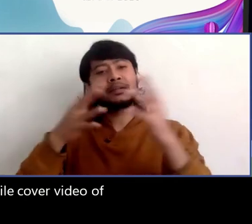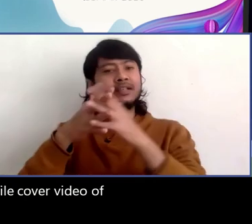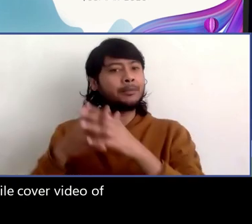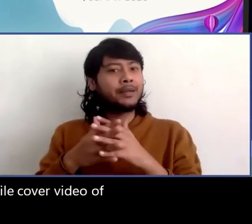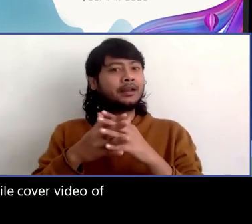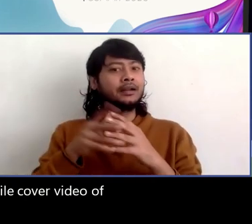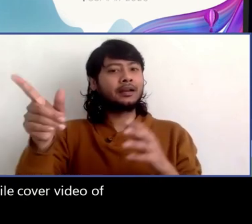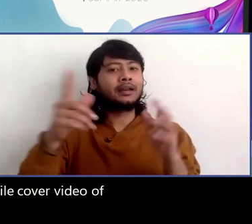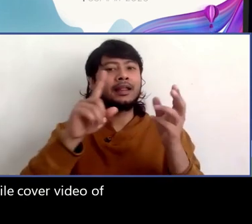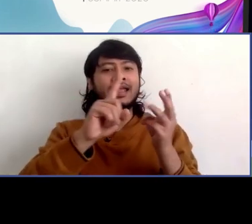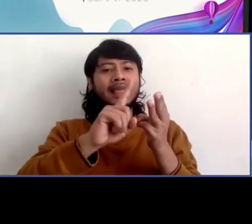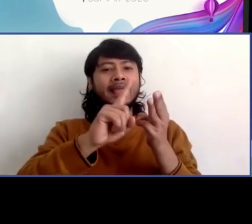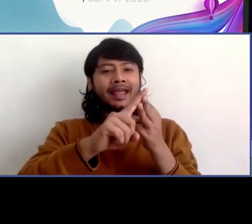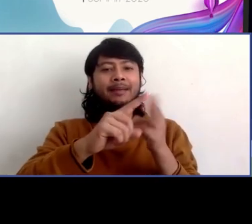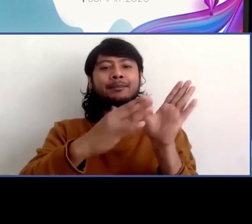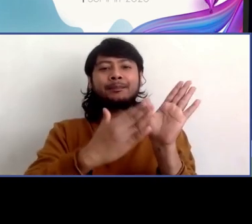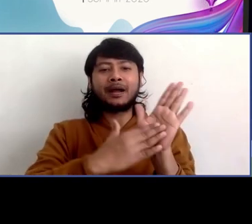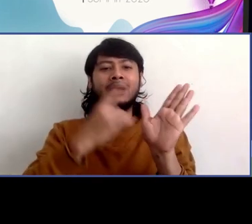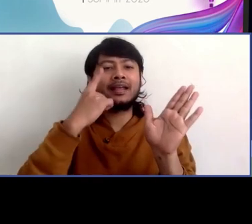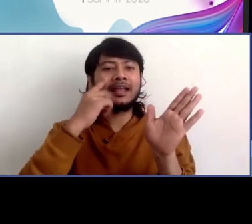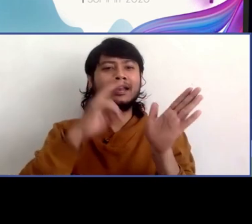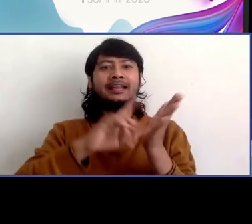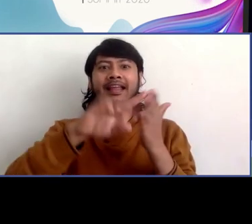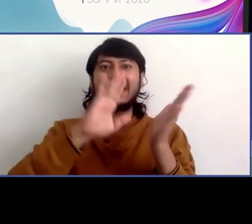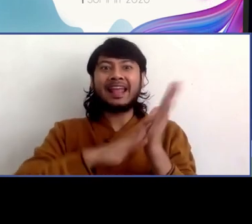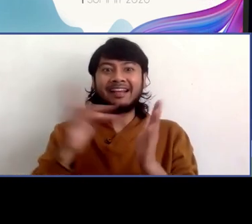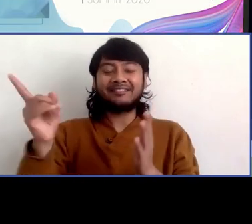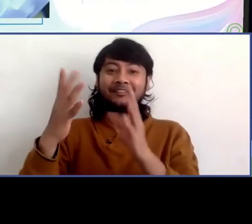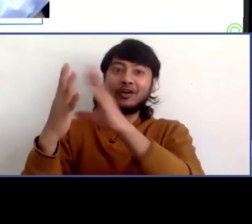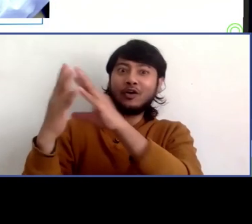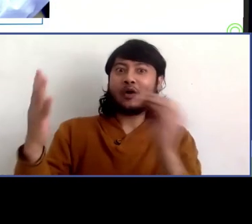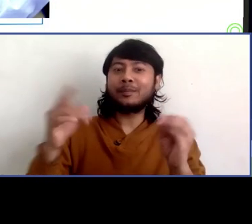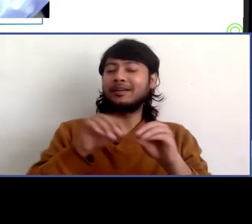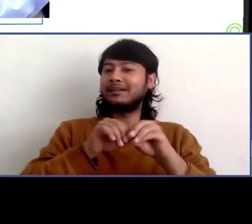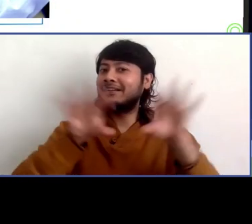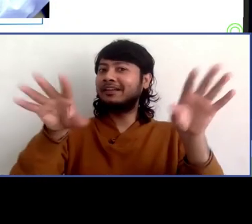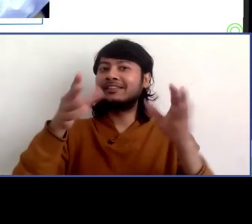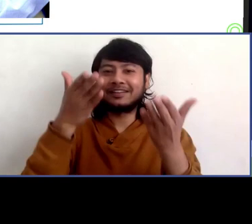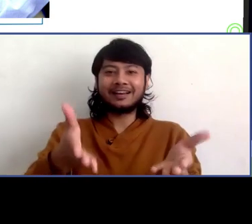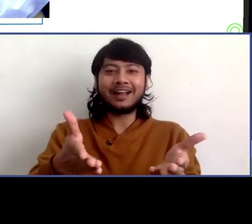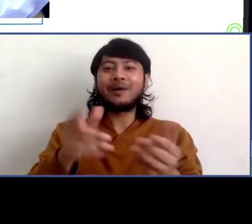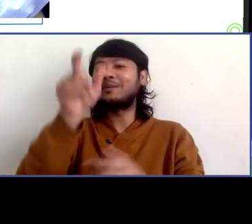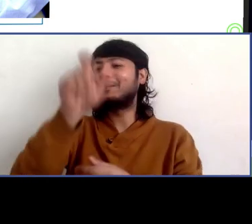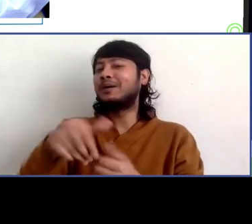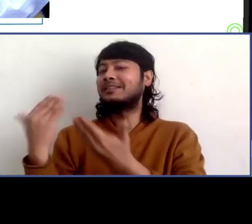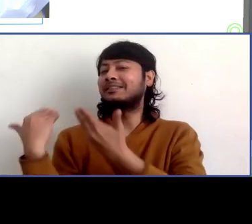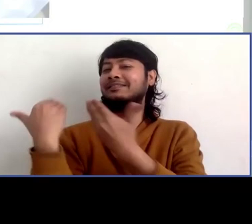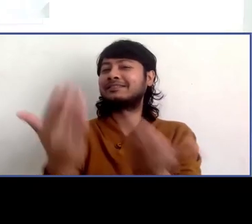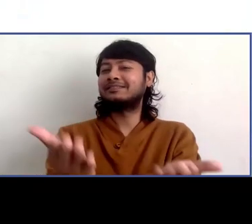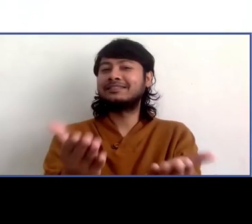our disabilities? Let's hear from Sparsh Shah.